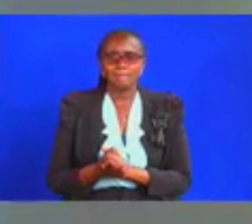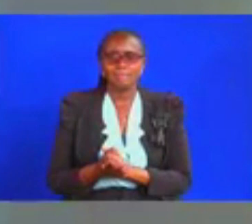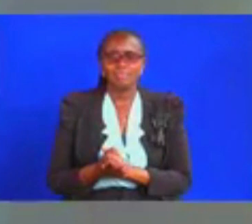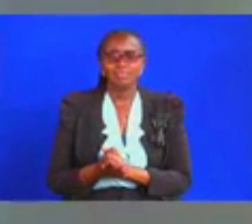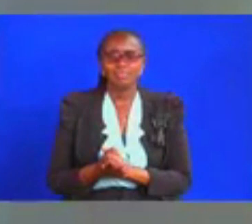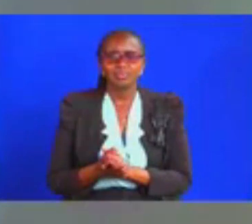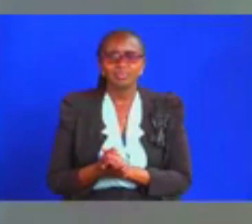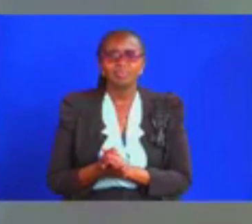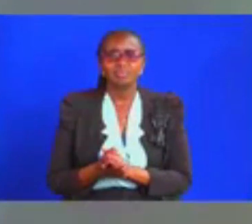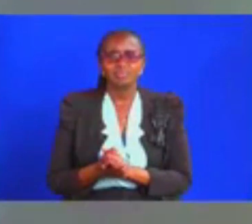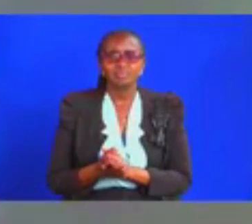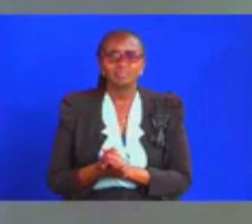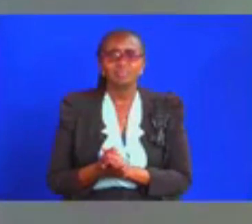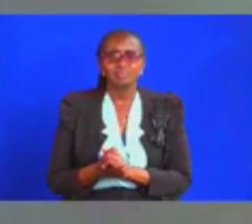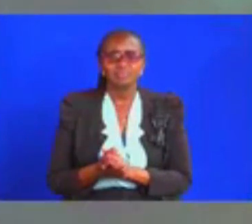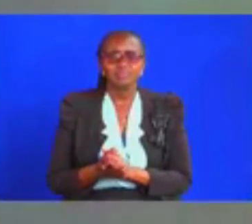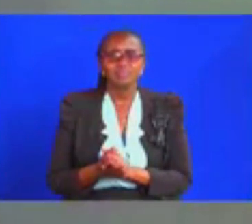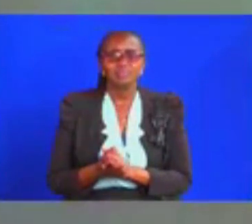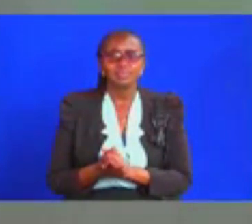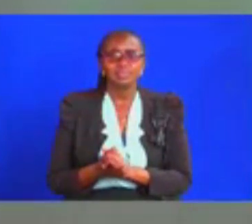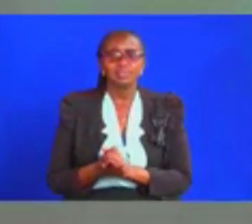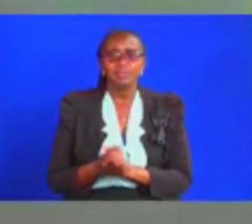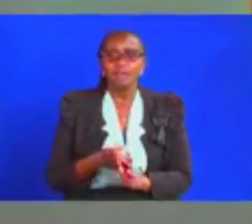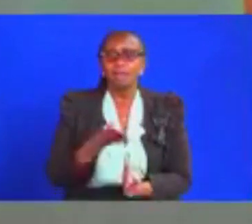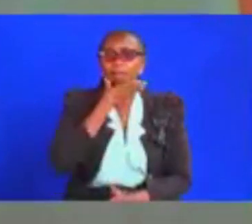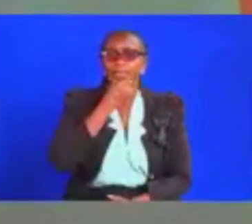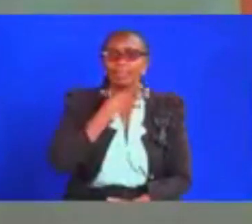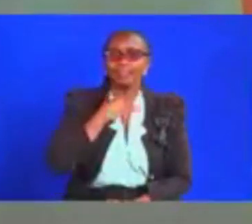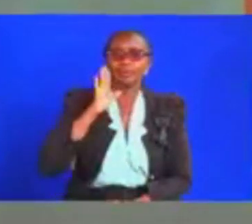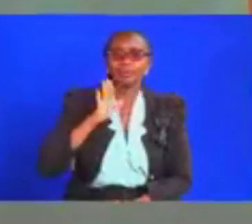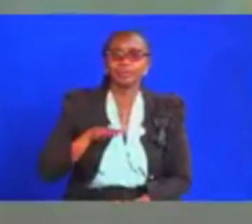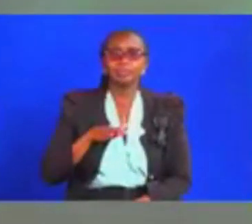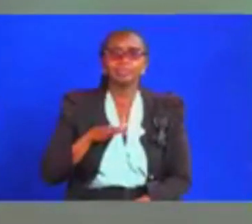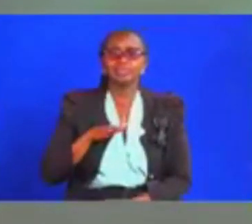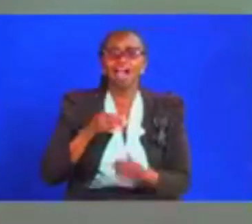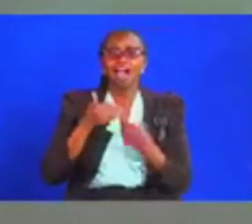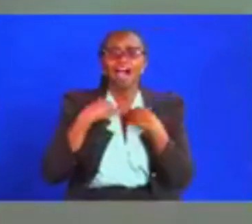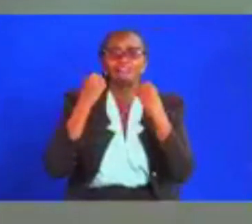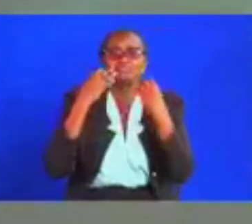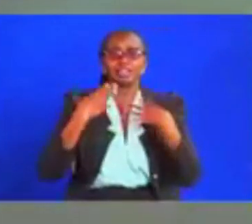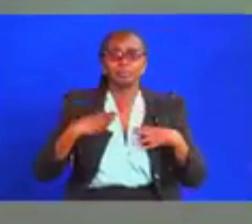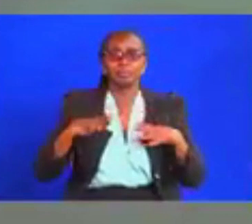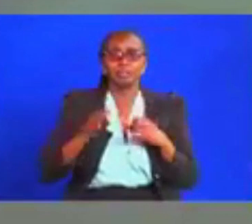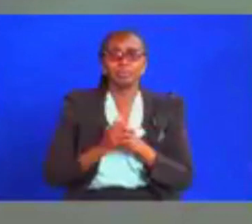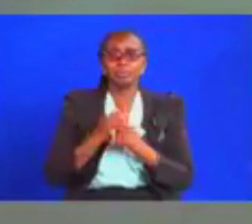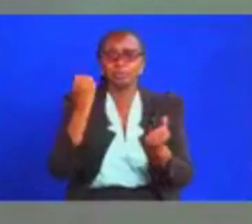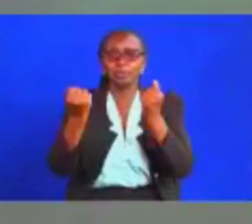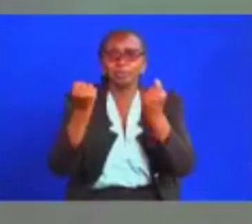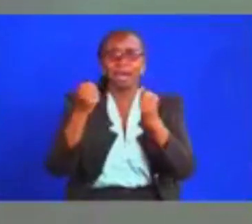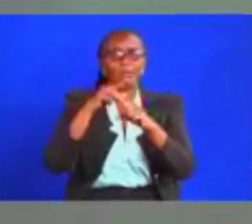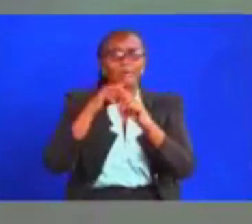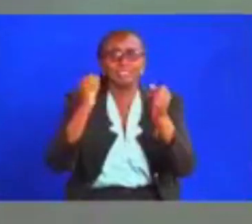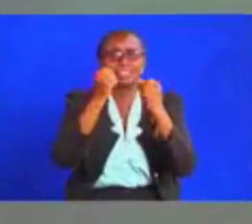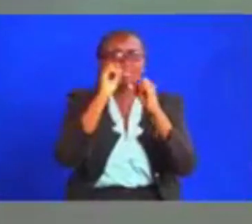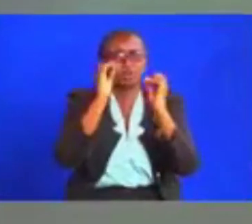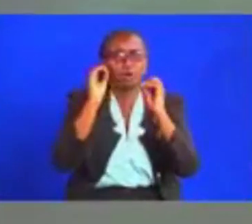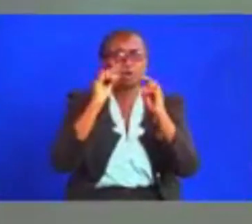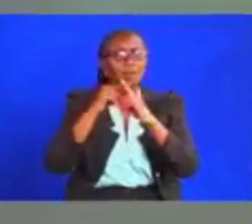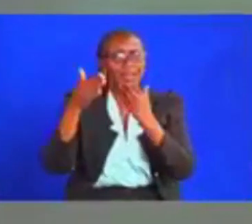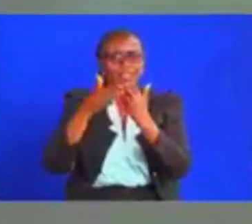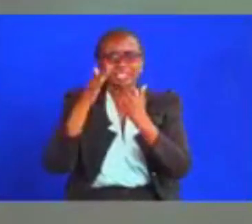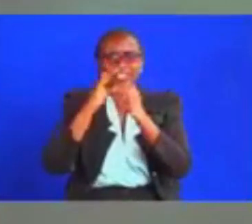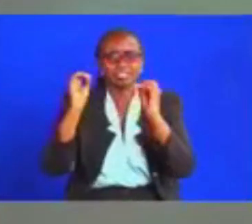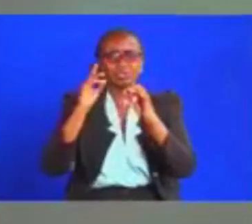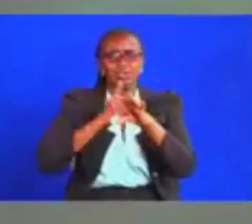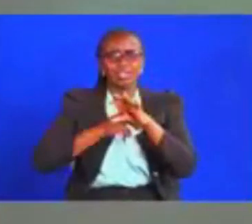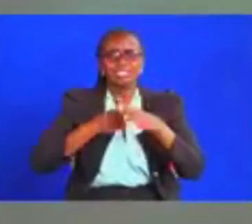Are we together now? Listen, ladies and gentlemen, there are many people driving our cars who are not saved and we don't care. While they are